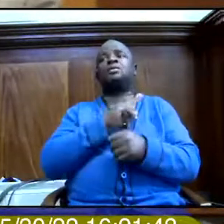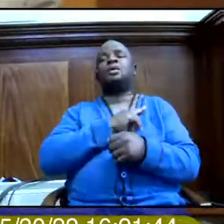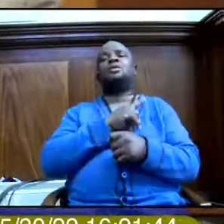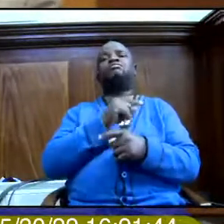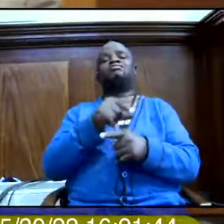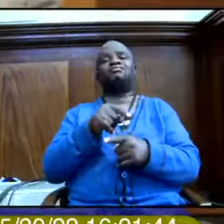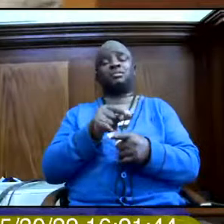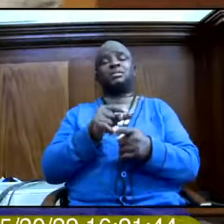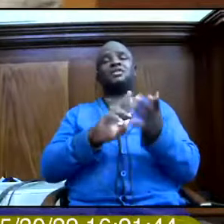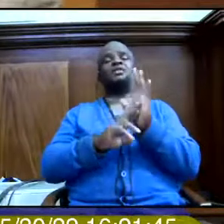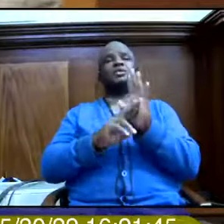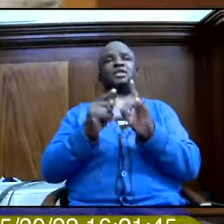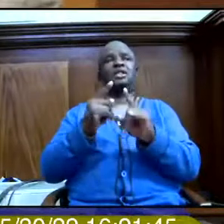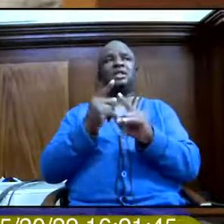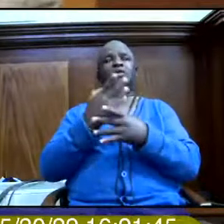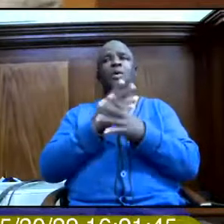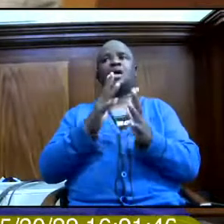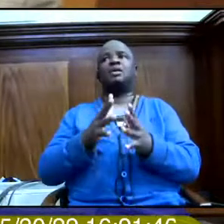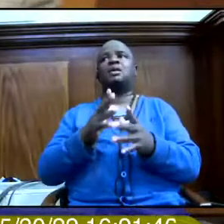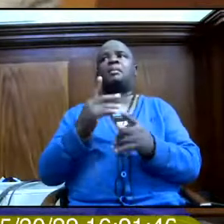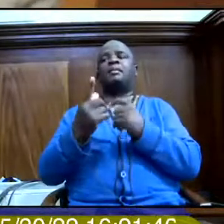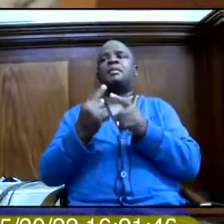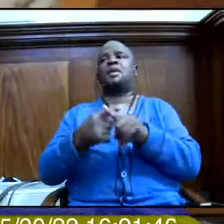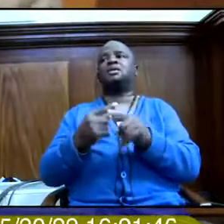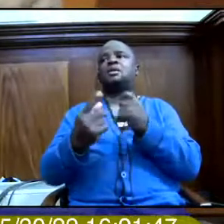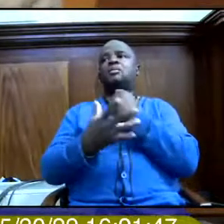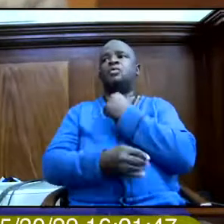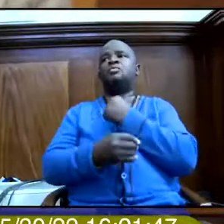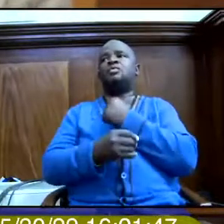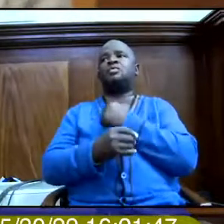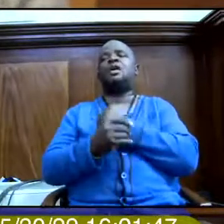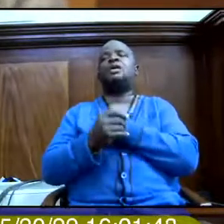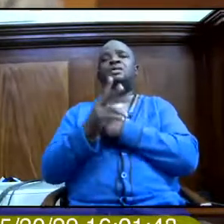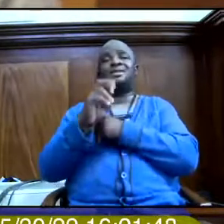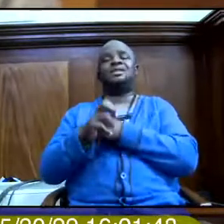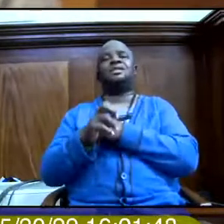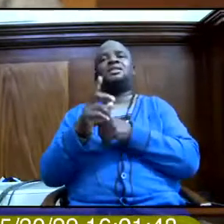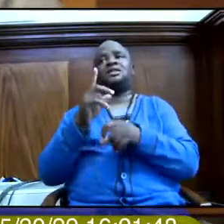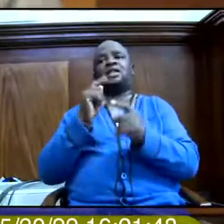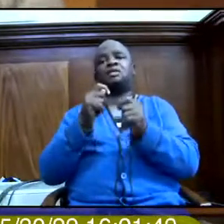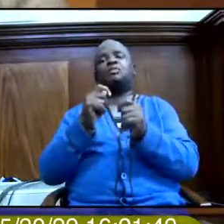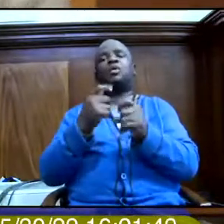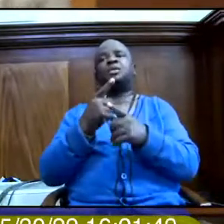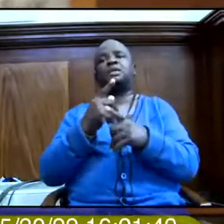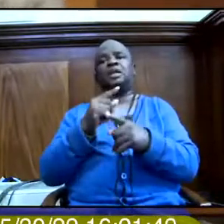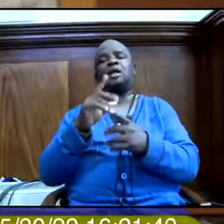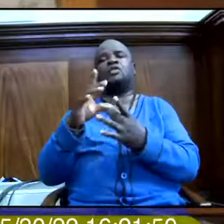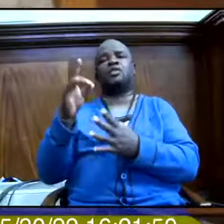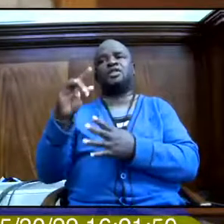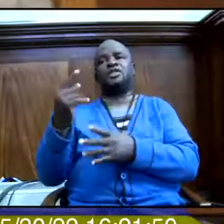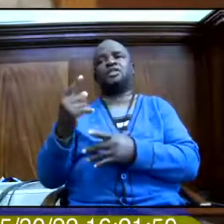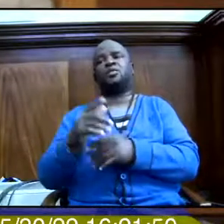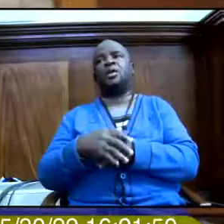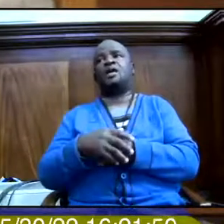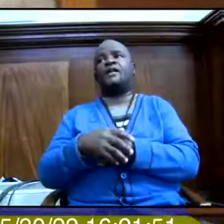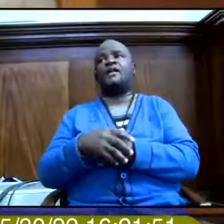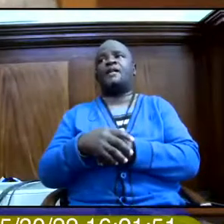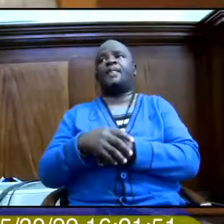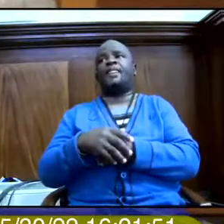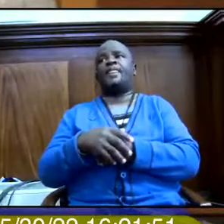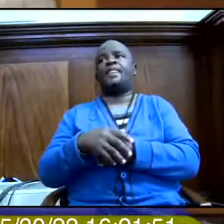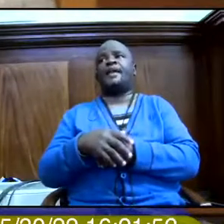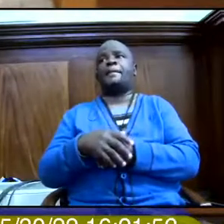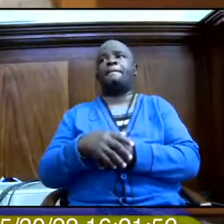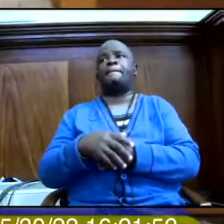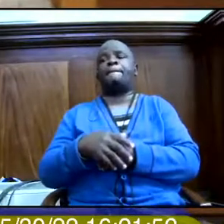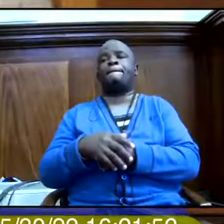from the workers and the poor community to say we need an alternative transport we must not